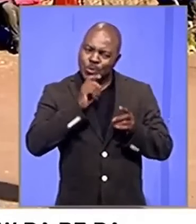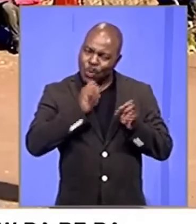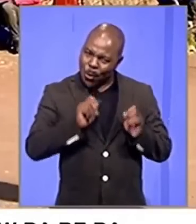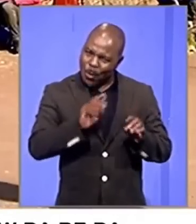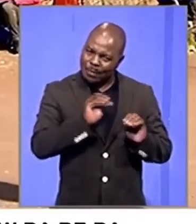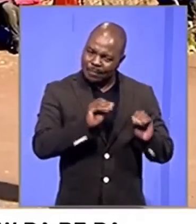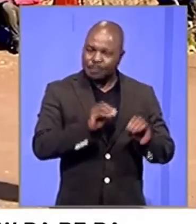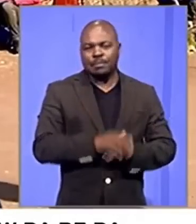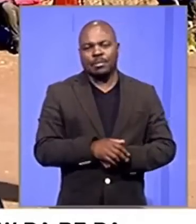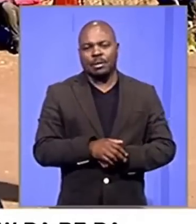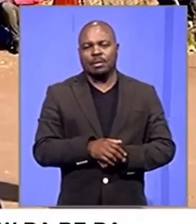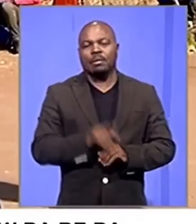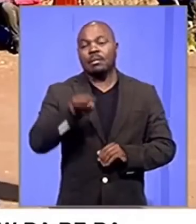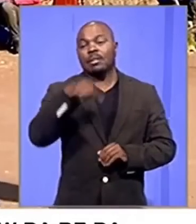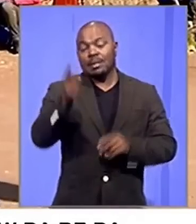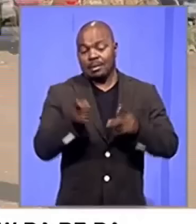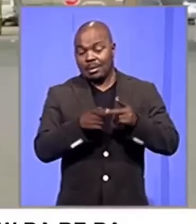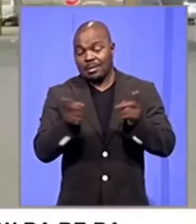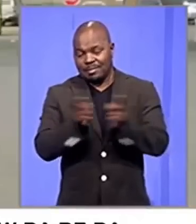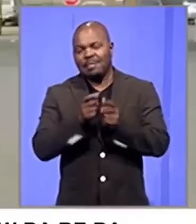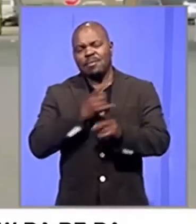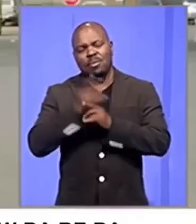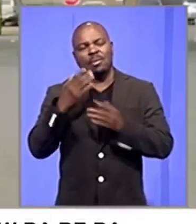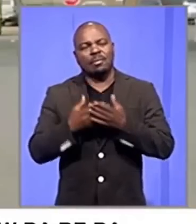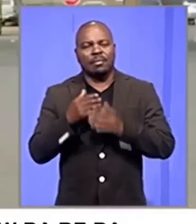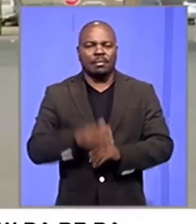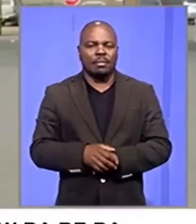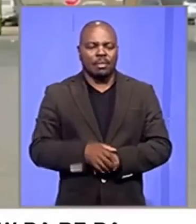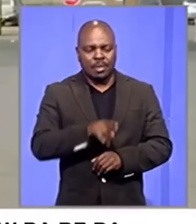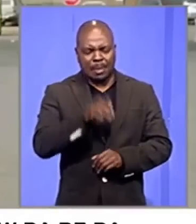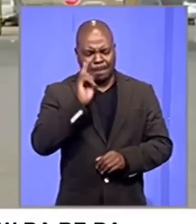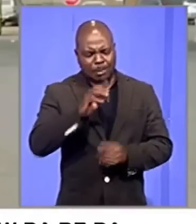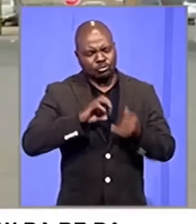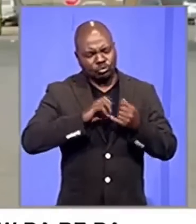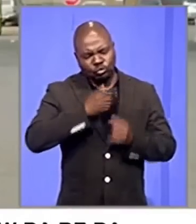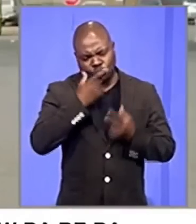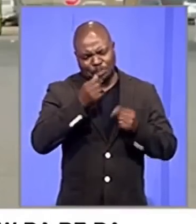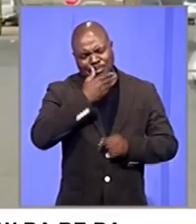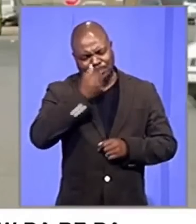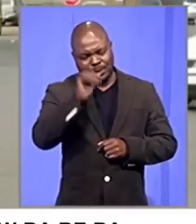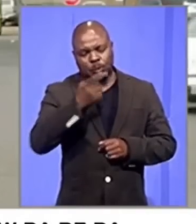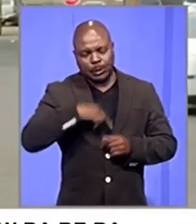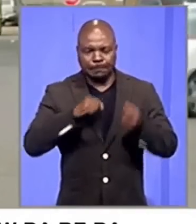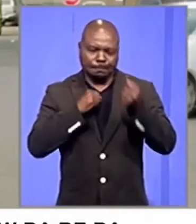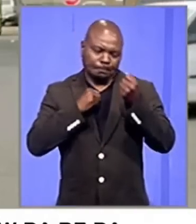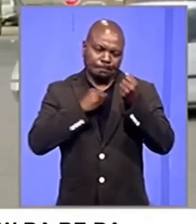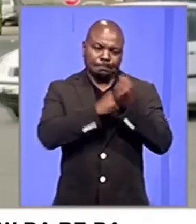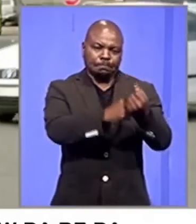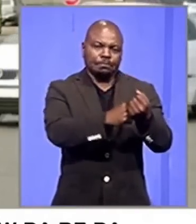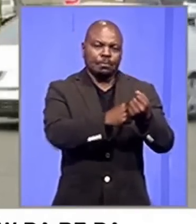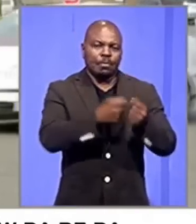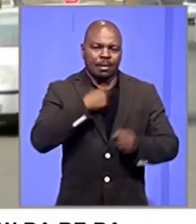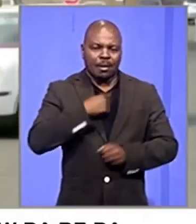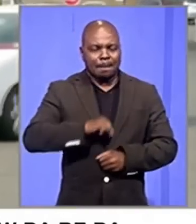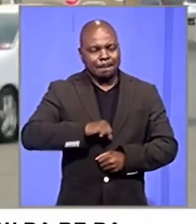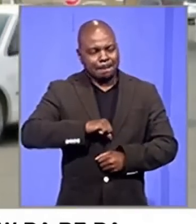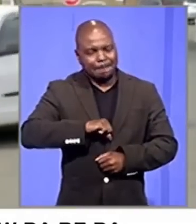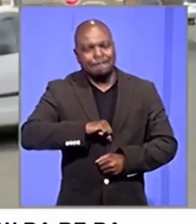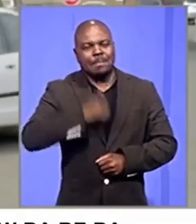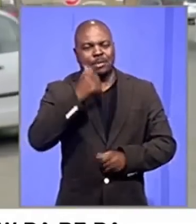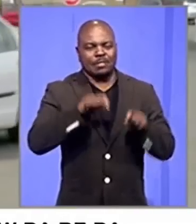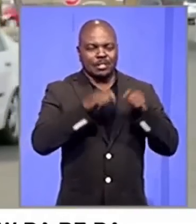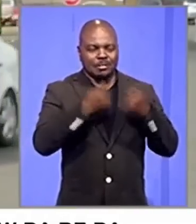bona mo motshameko wa bedi ba ka fenya. They must just do their best and we are behind them and we are proud of